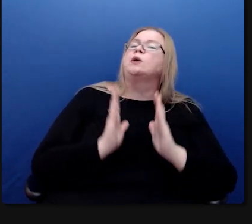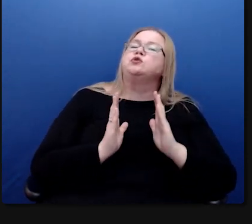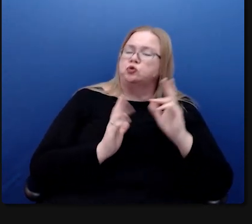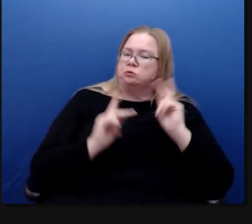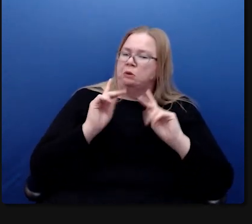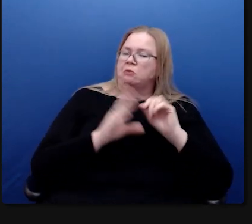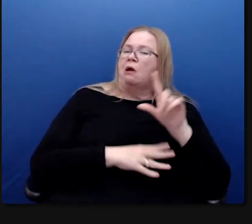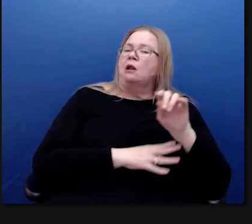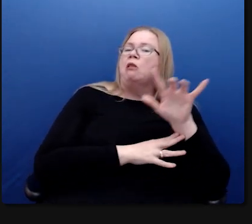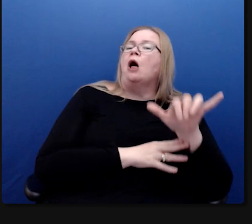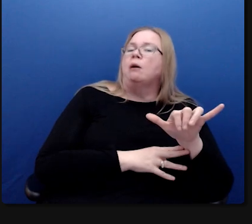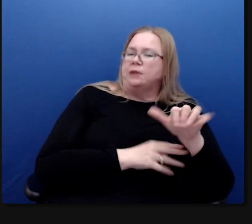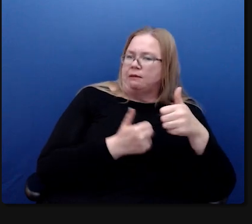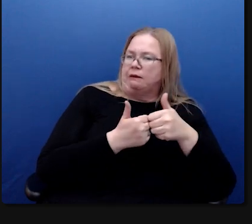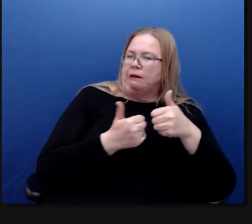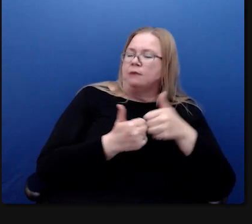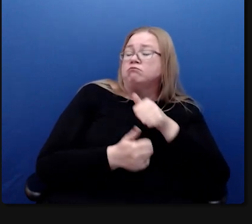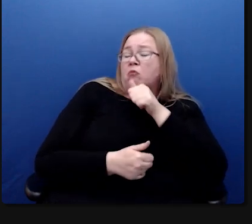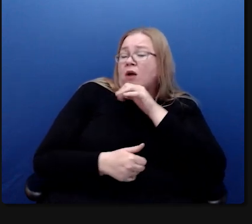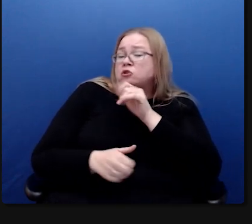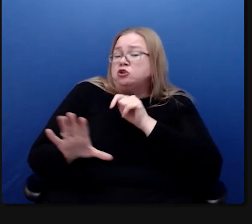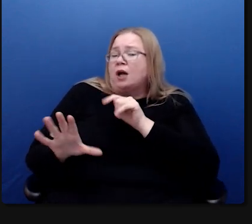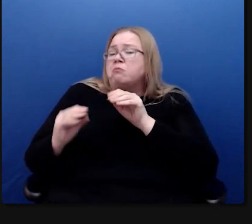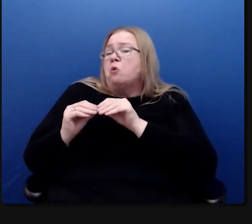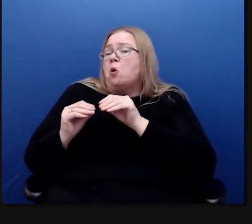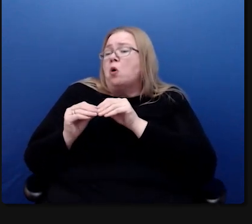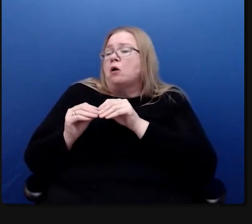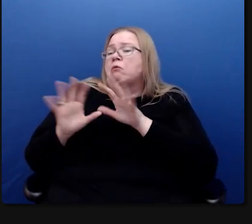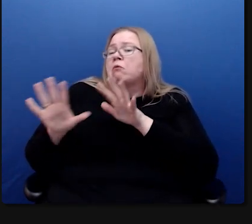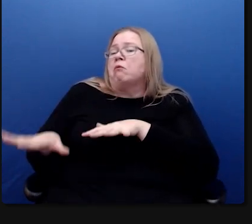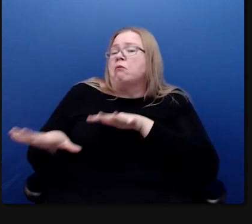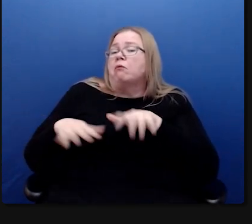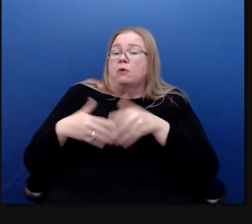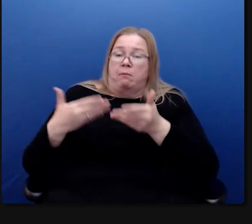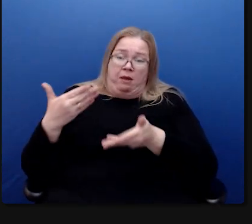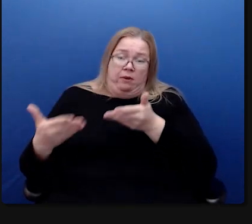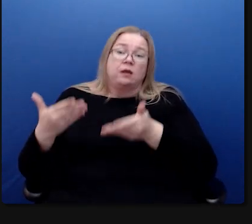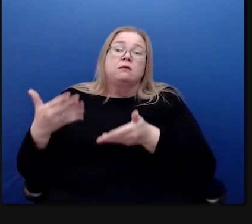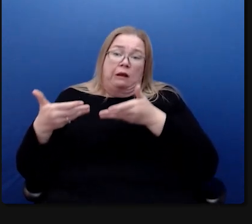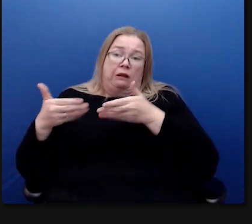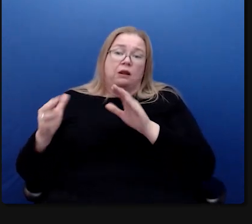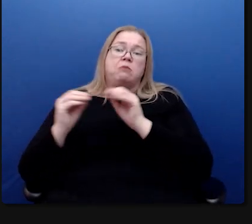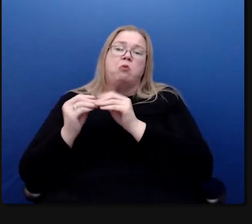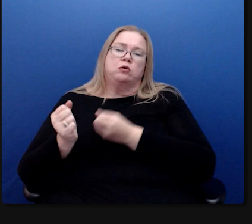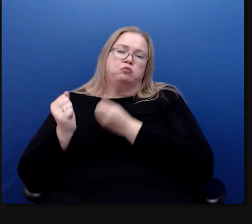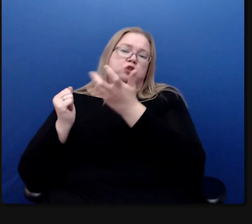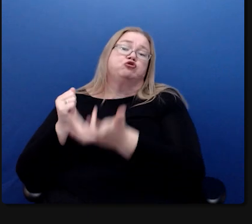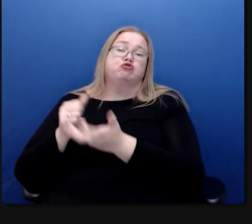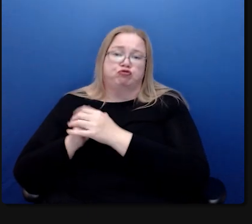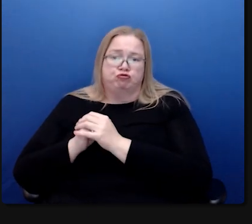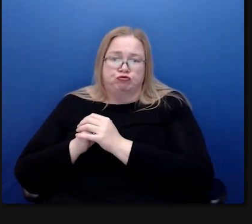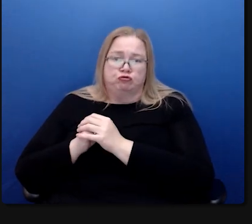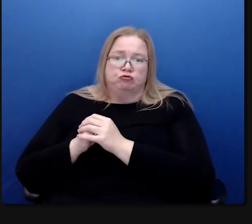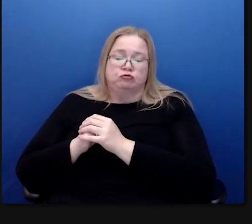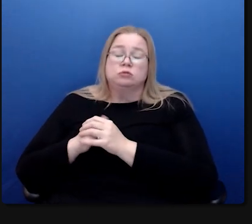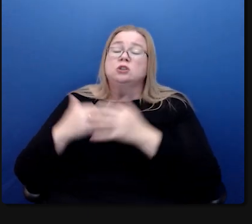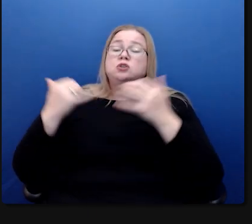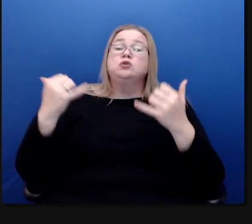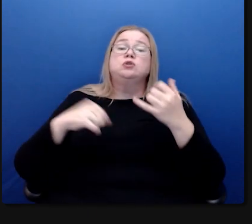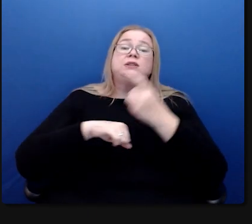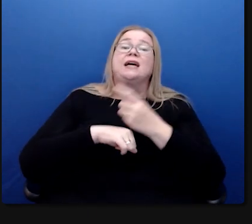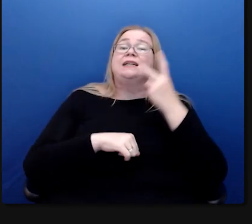can capture endless permutations, right? Endless variations. You could say Mary Smith